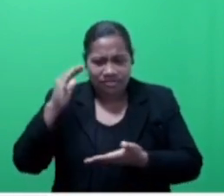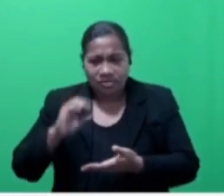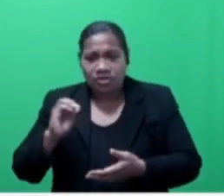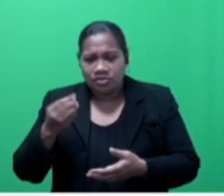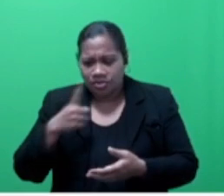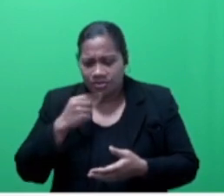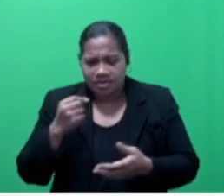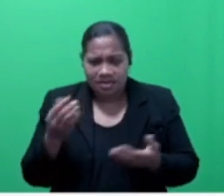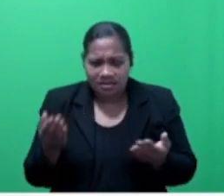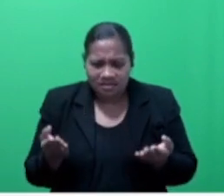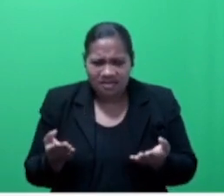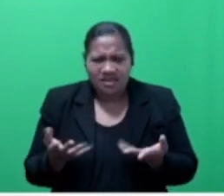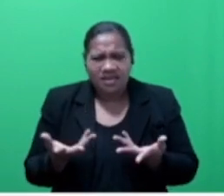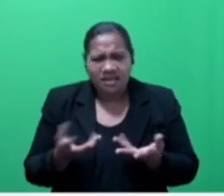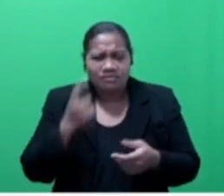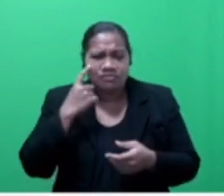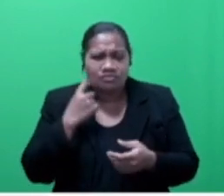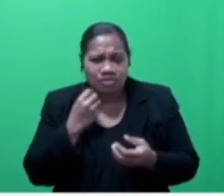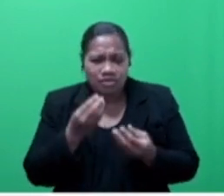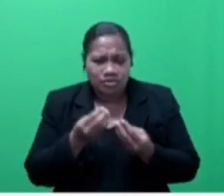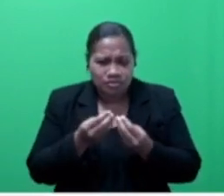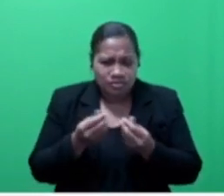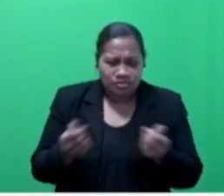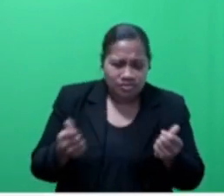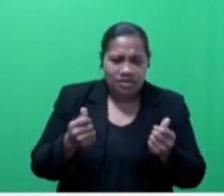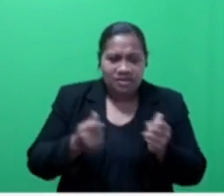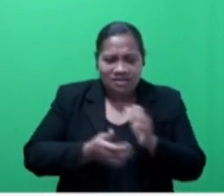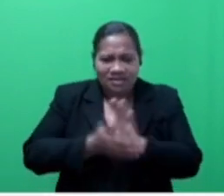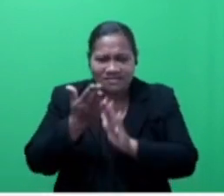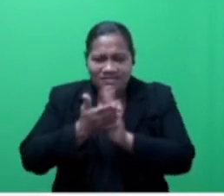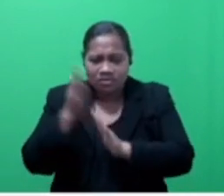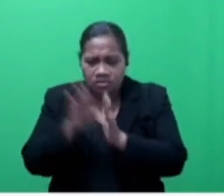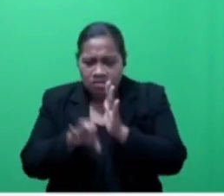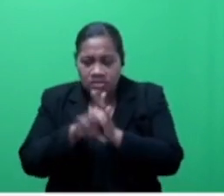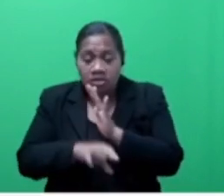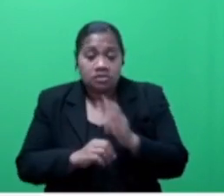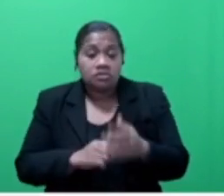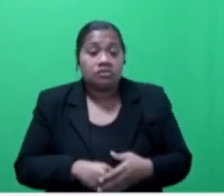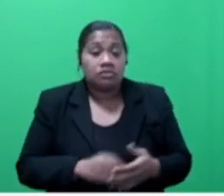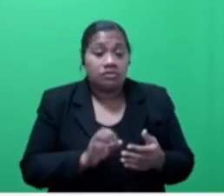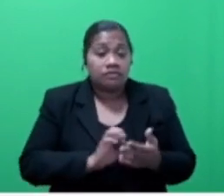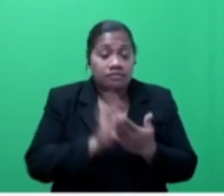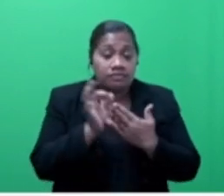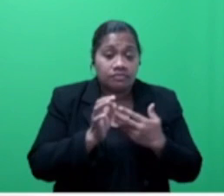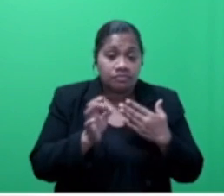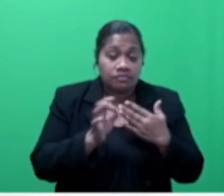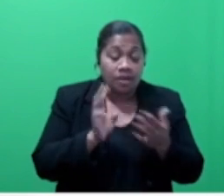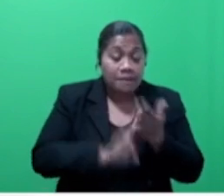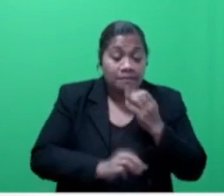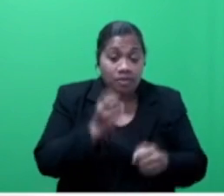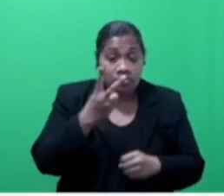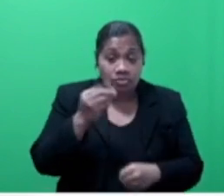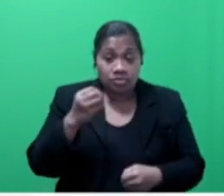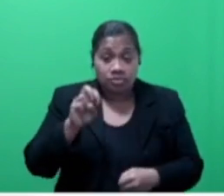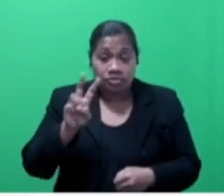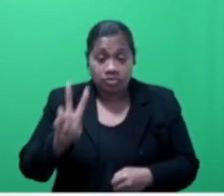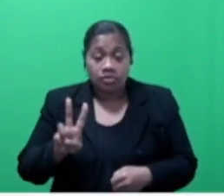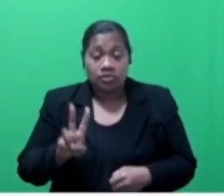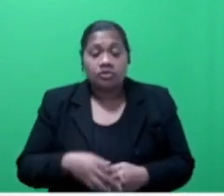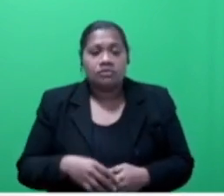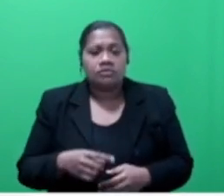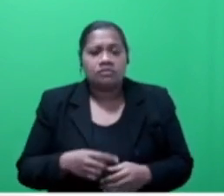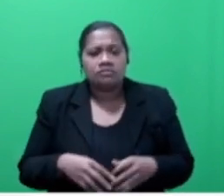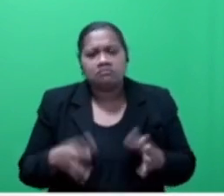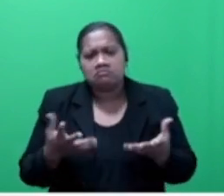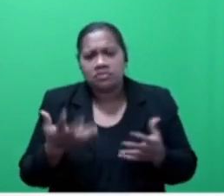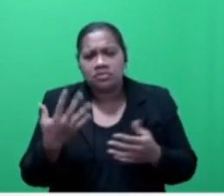commodity prices on our balance of payments position. As of 31 March 2022, foreign reserves are around $3.1 billion, sufficient to